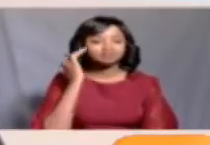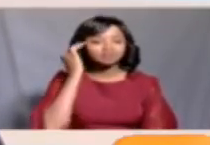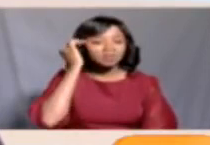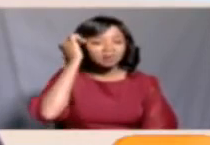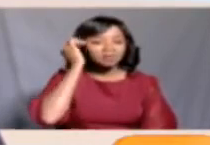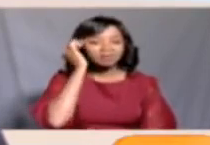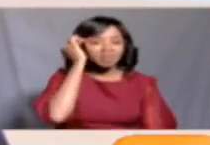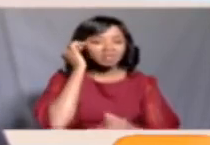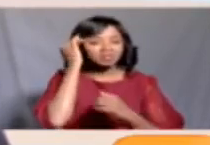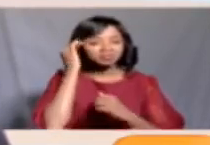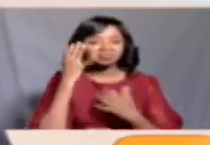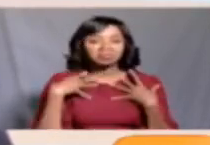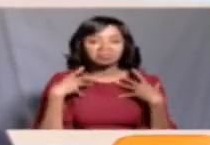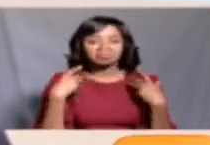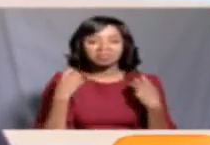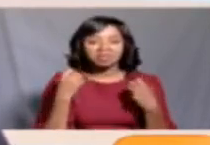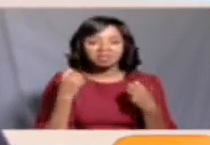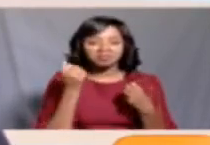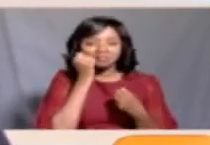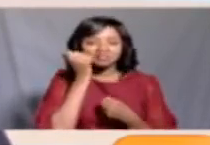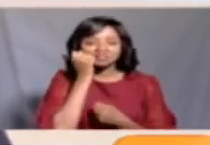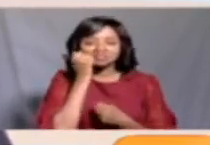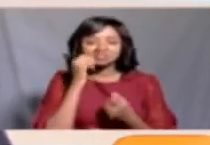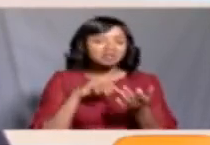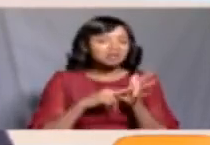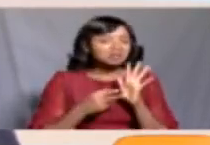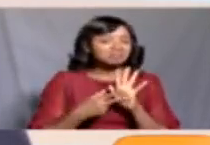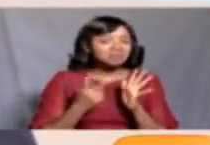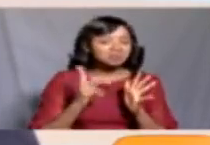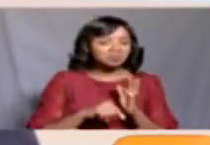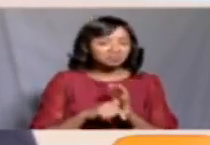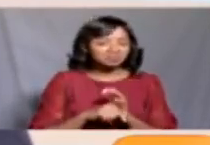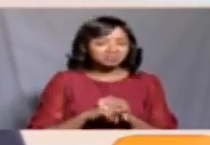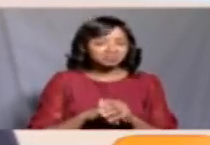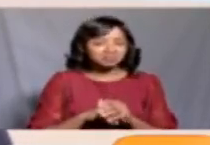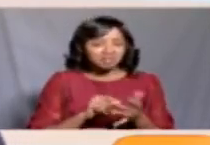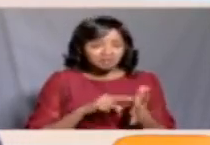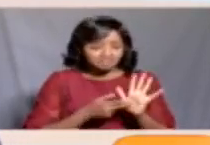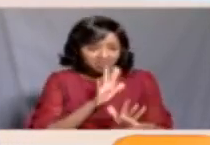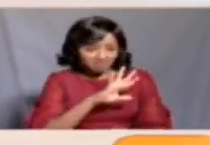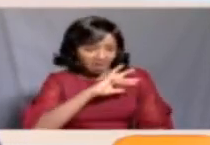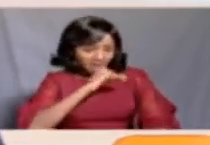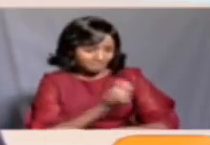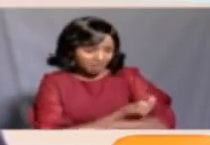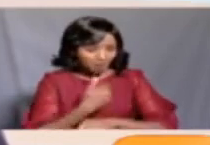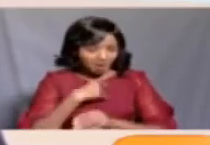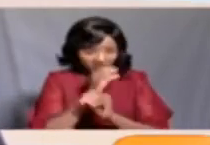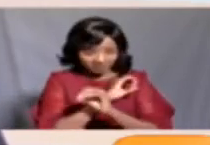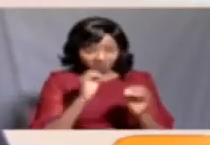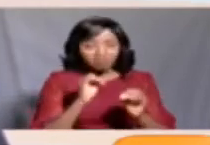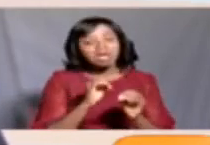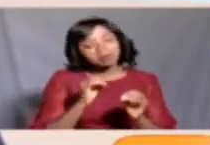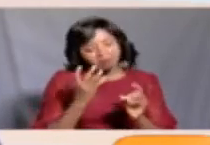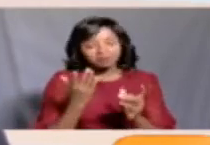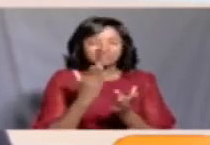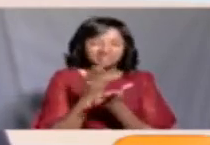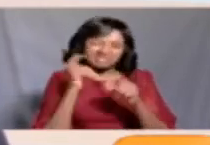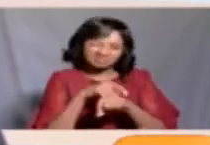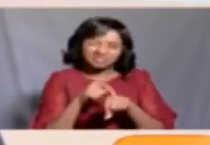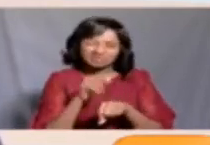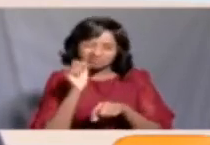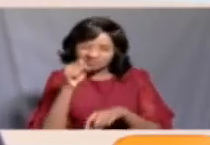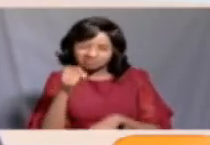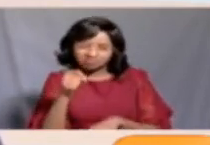mental capacity. In some cases, it could incapacitate someone from making rational decisions. But most